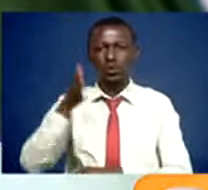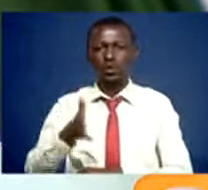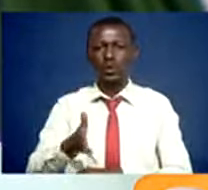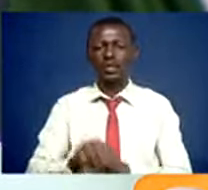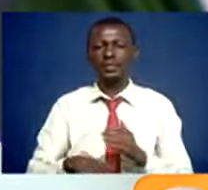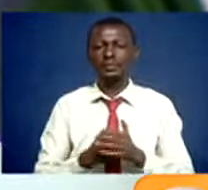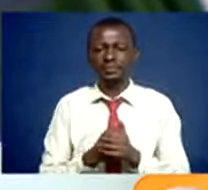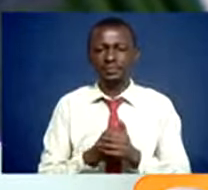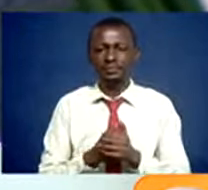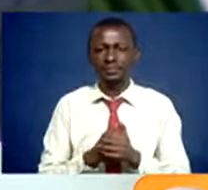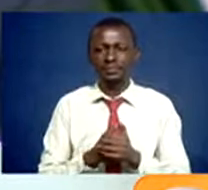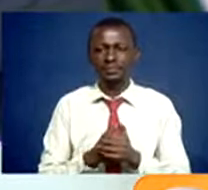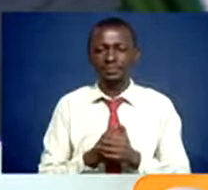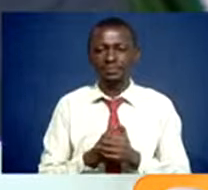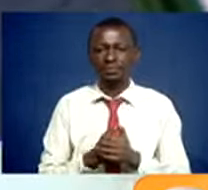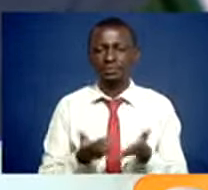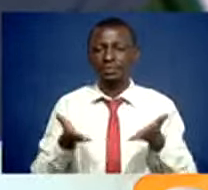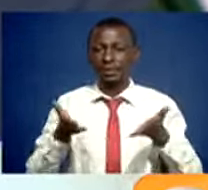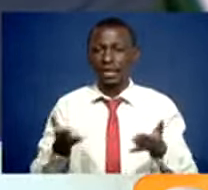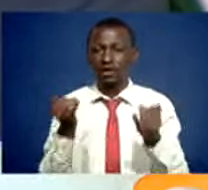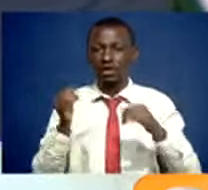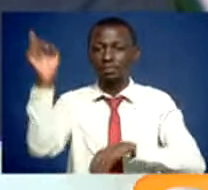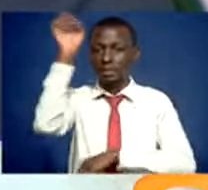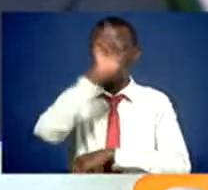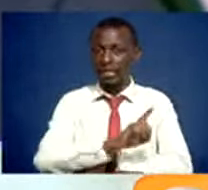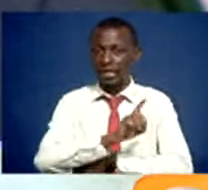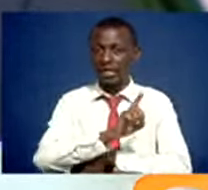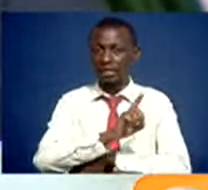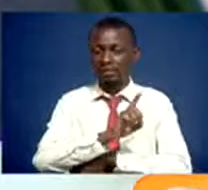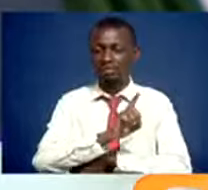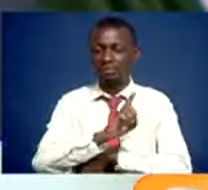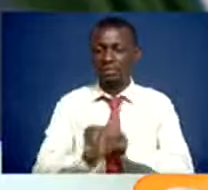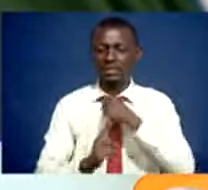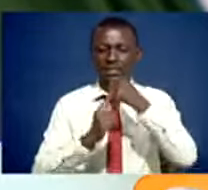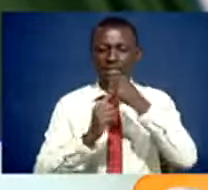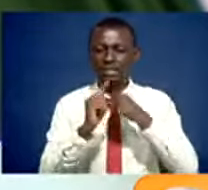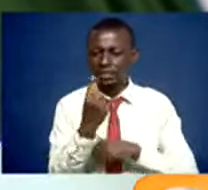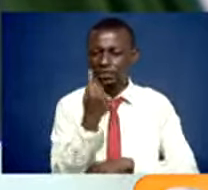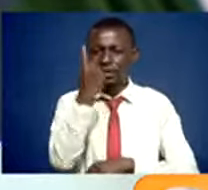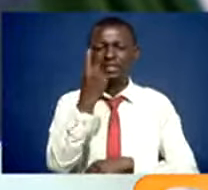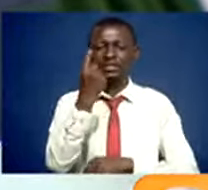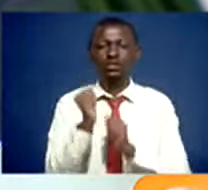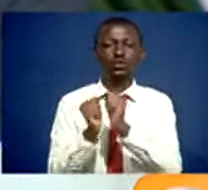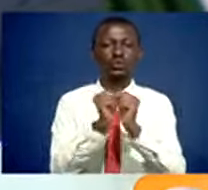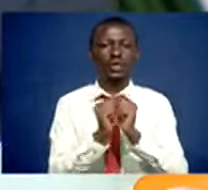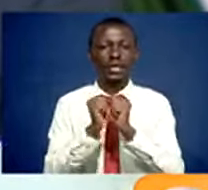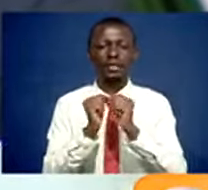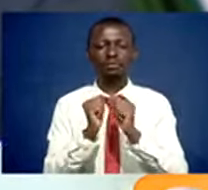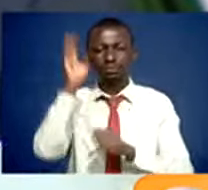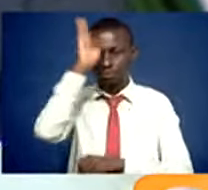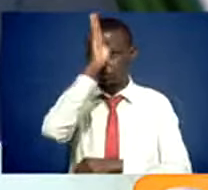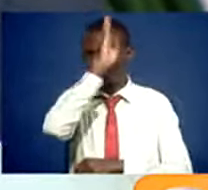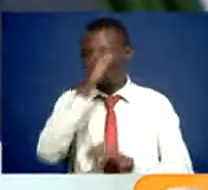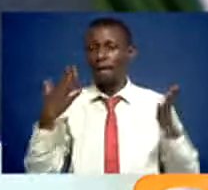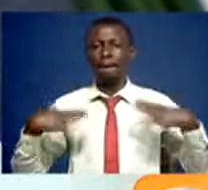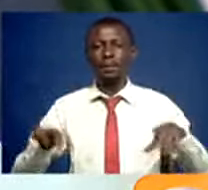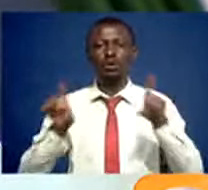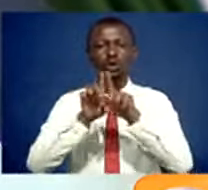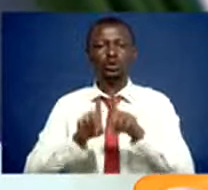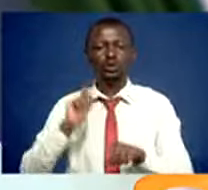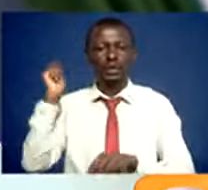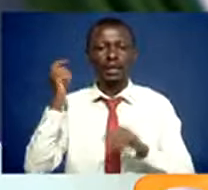this 61st Madaraka Day, ladies and gentlemen, we join the people of Bungoma and Kenyans of